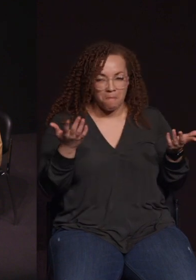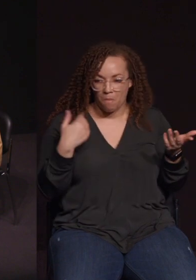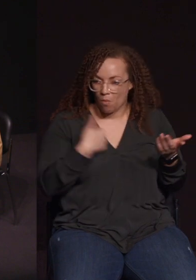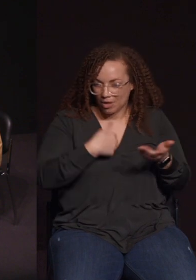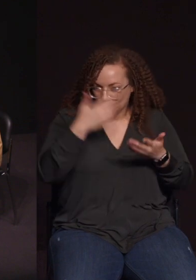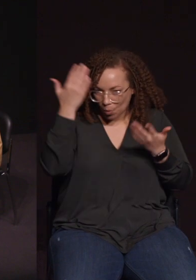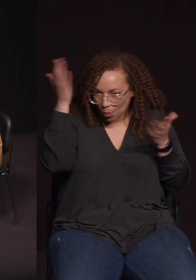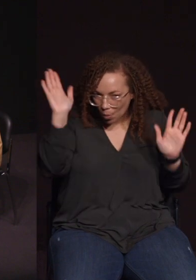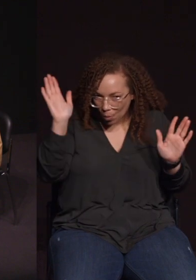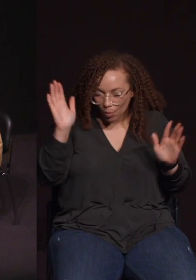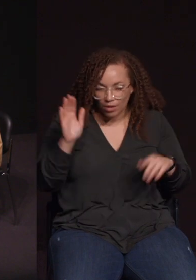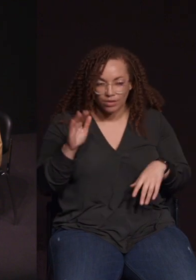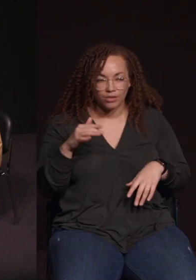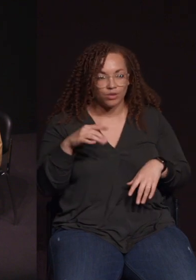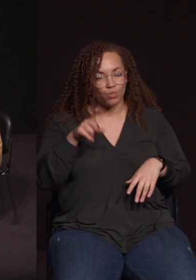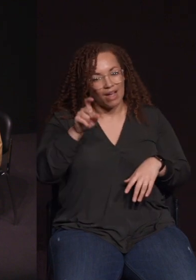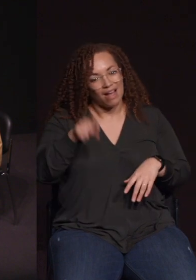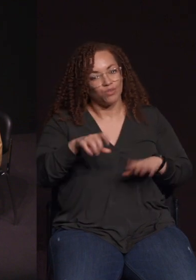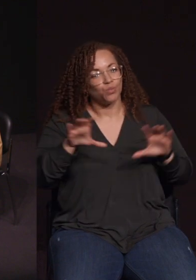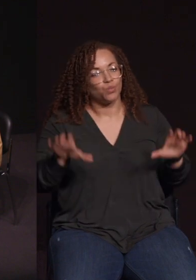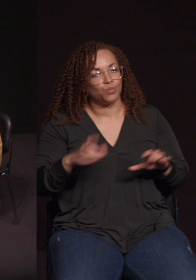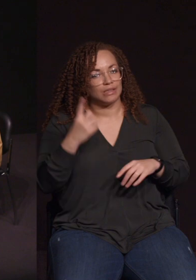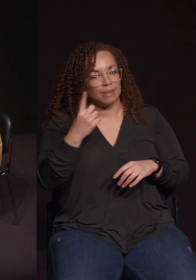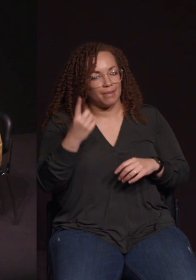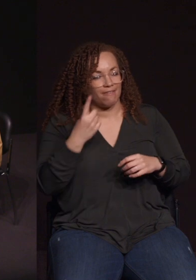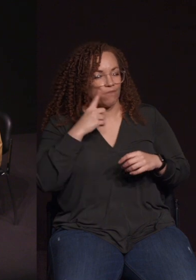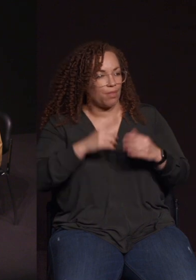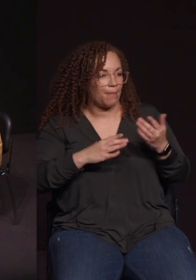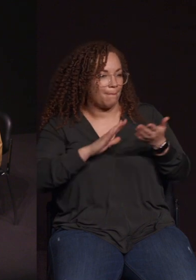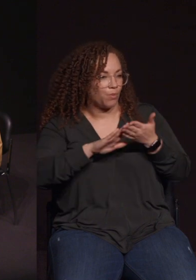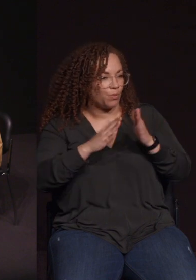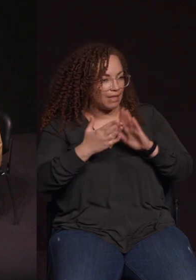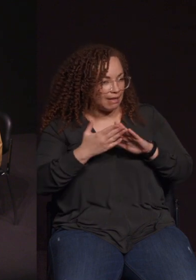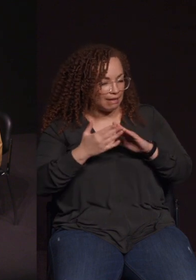something for the community to be able to understand and get